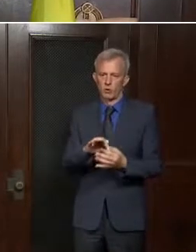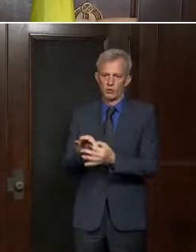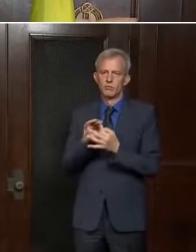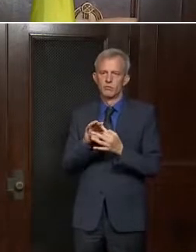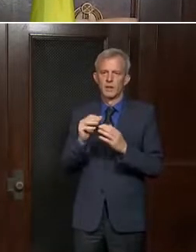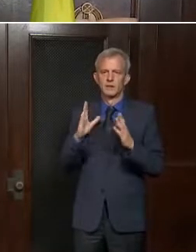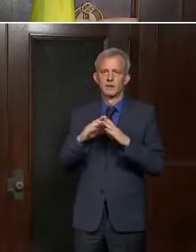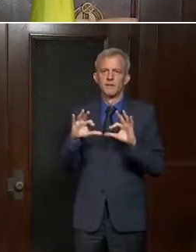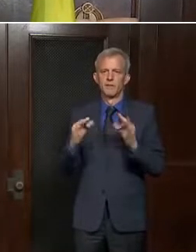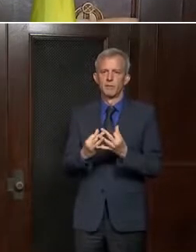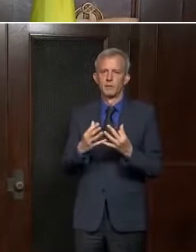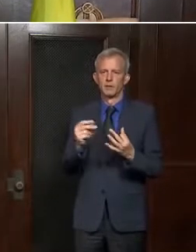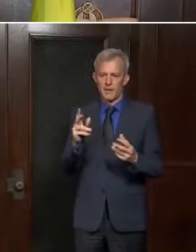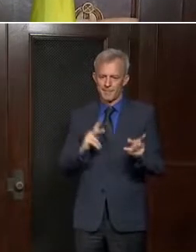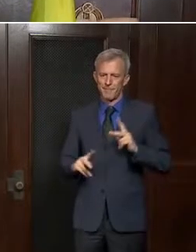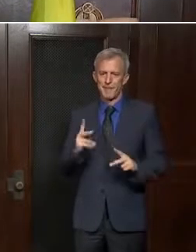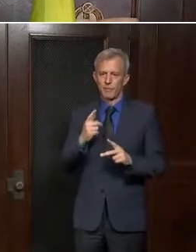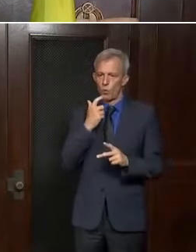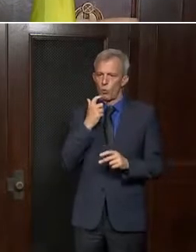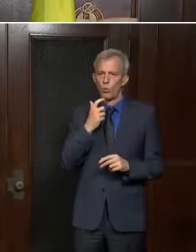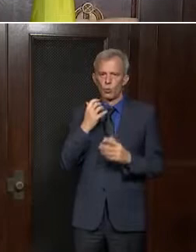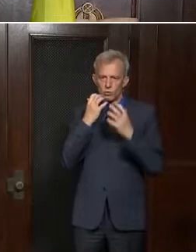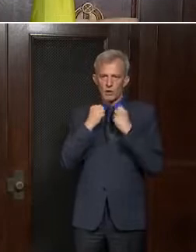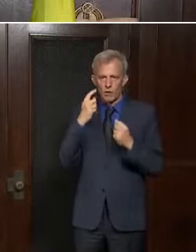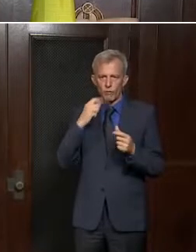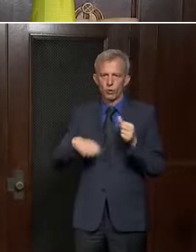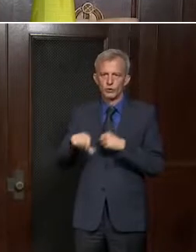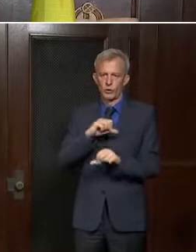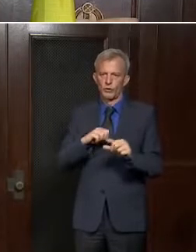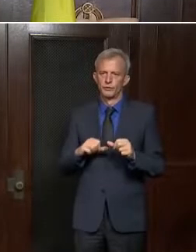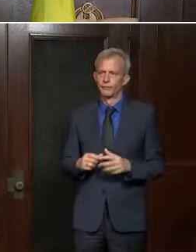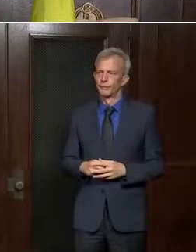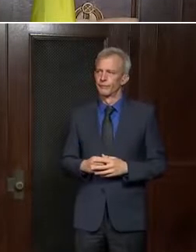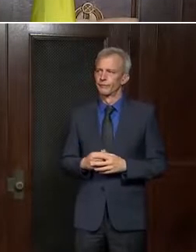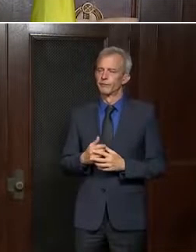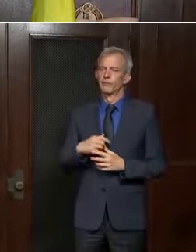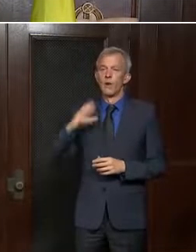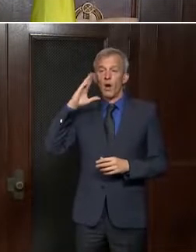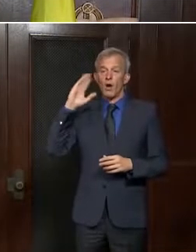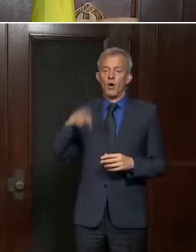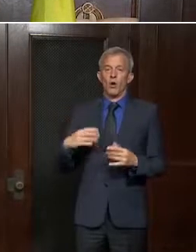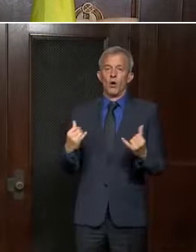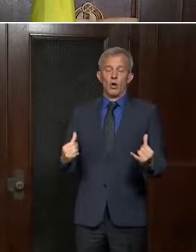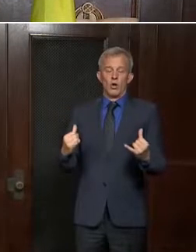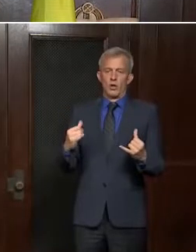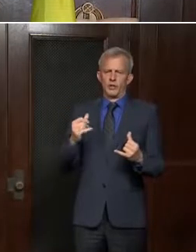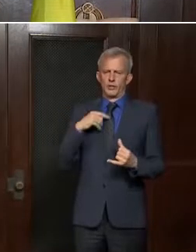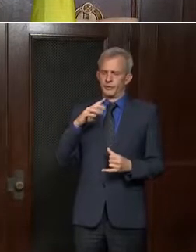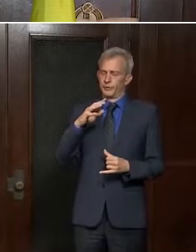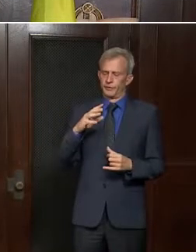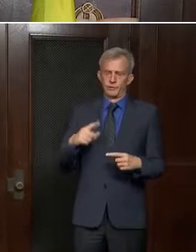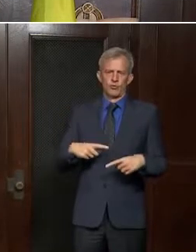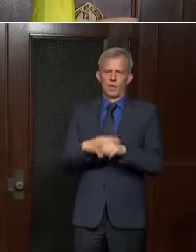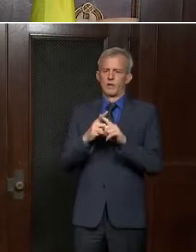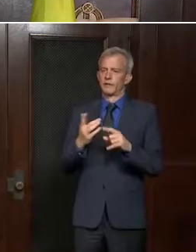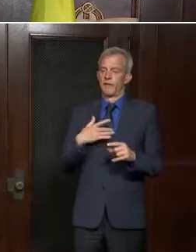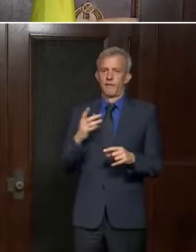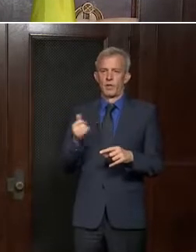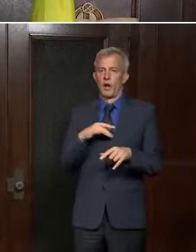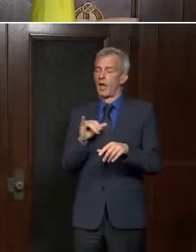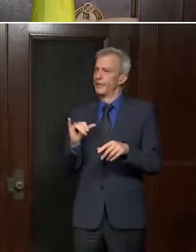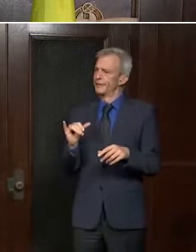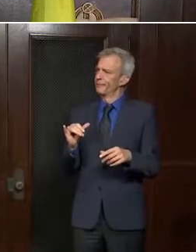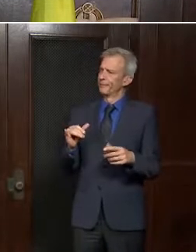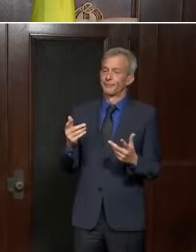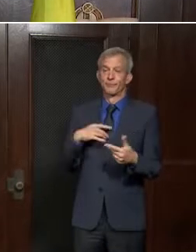that care for one another. I know this can be a befuddling crisis. Almost feels like driving down a foggy